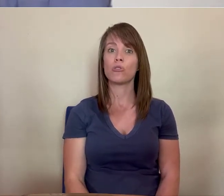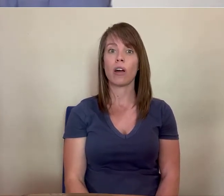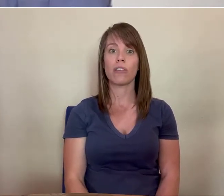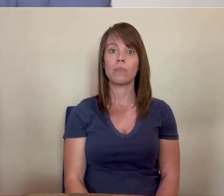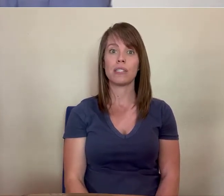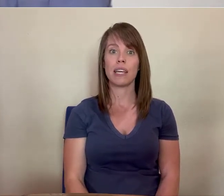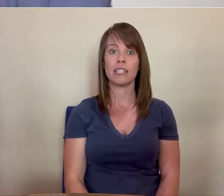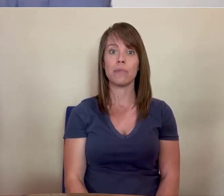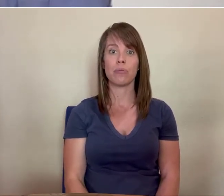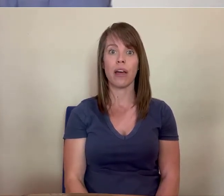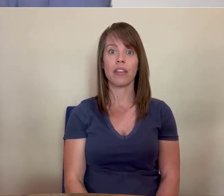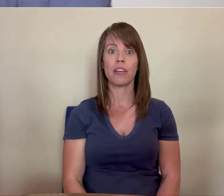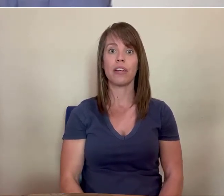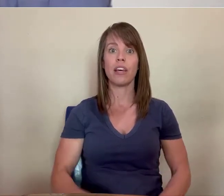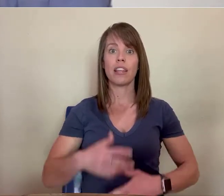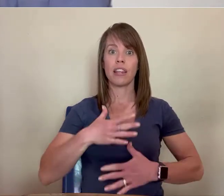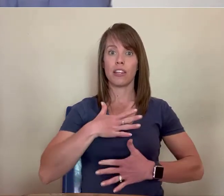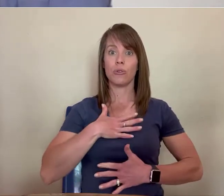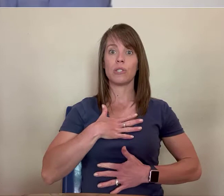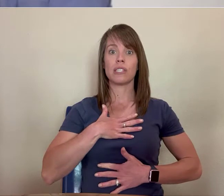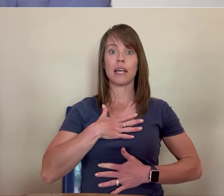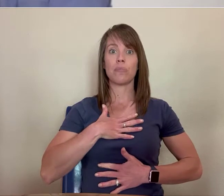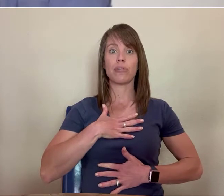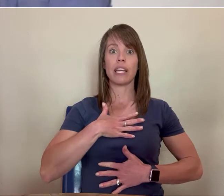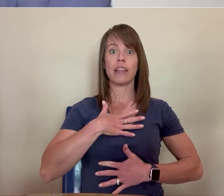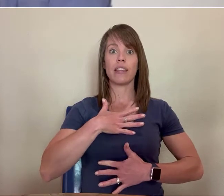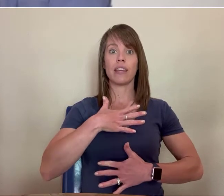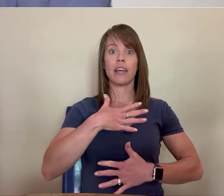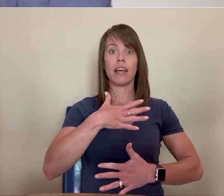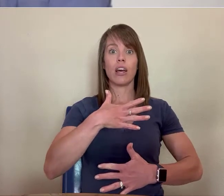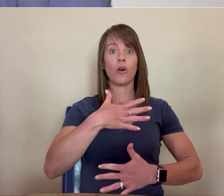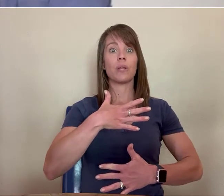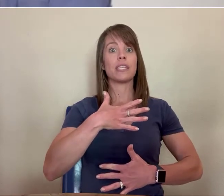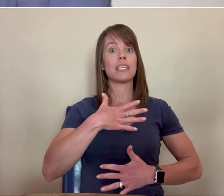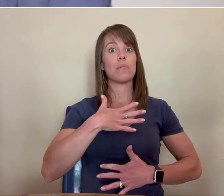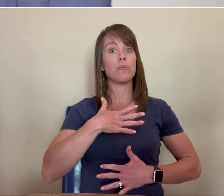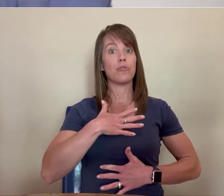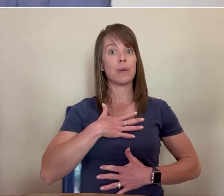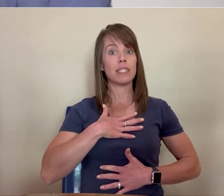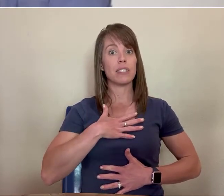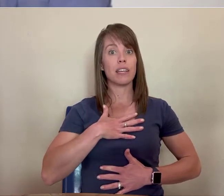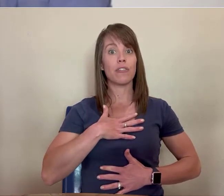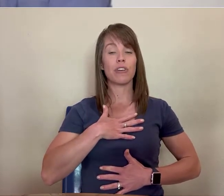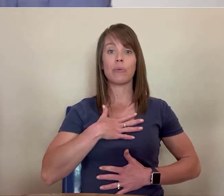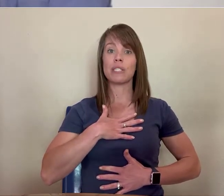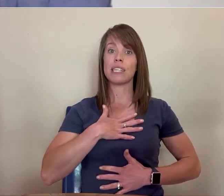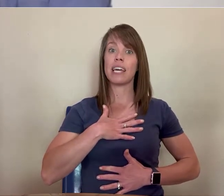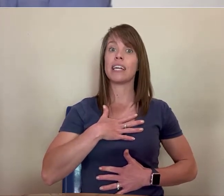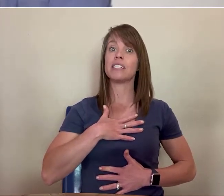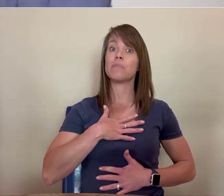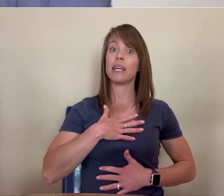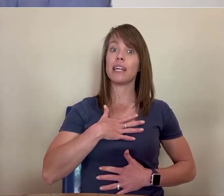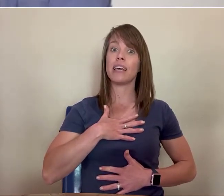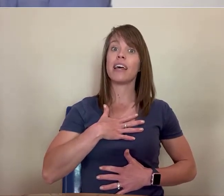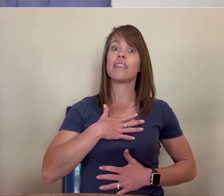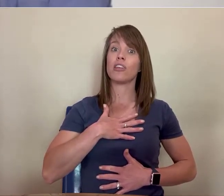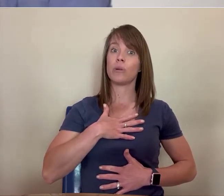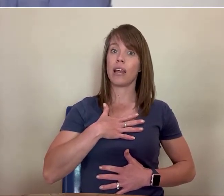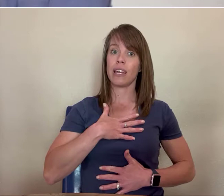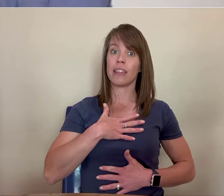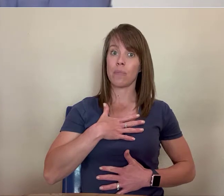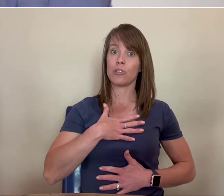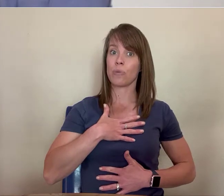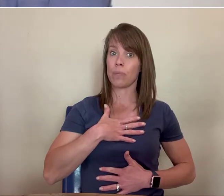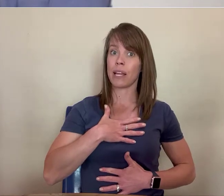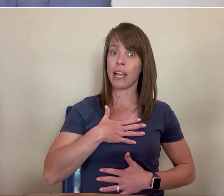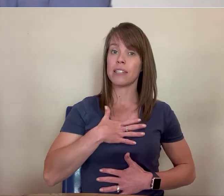need to instruct them to take a deep breath, use the sign breathe with the same movement, frequency, and speed that you would